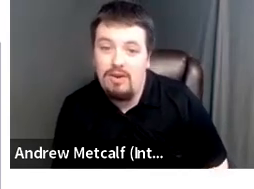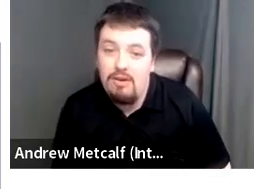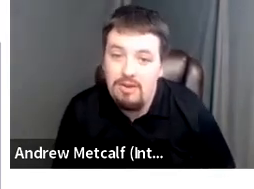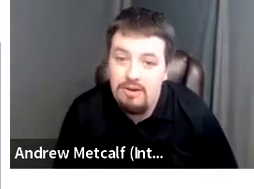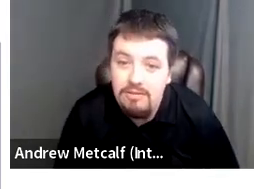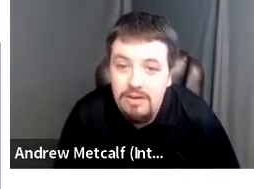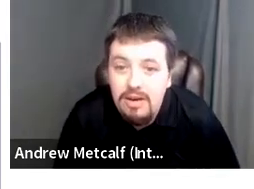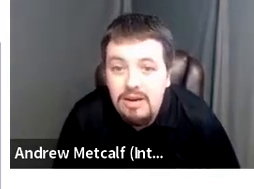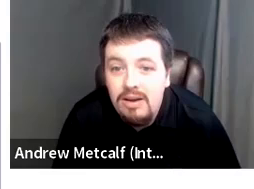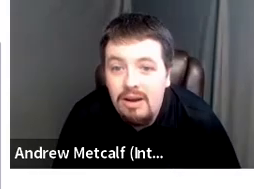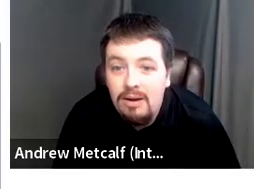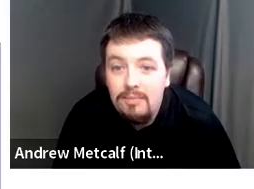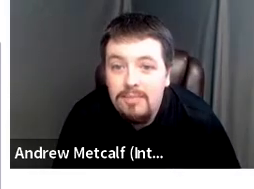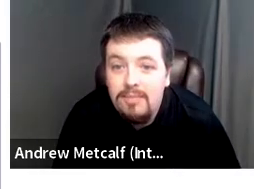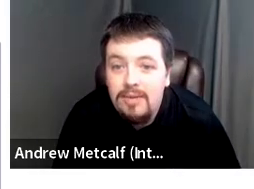use those at all. They're